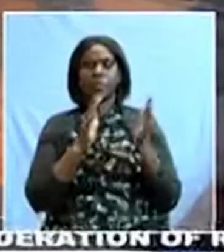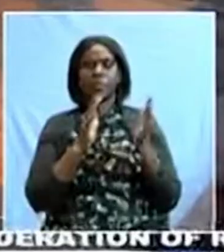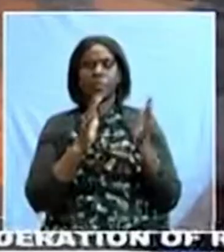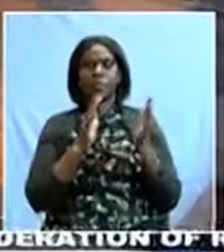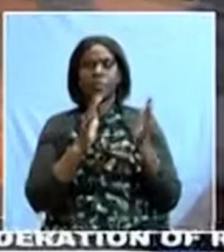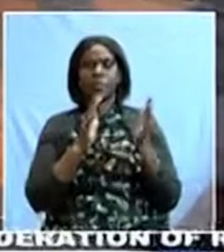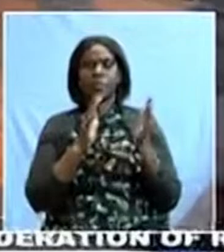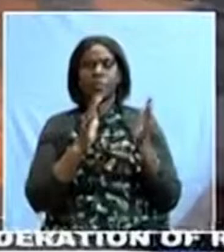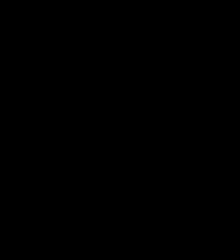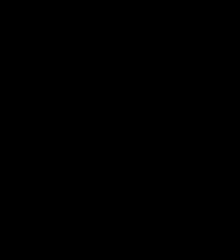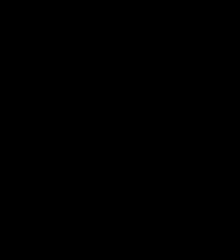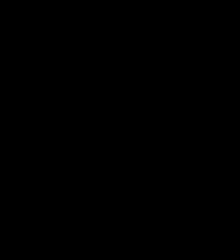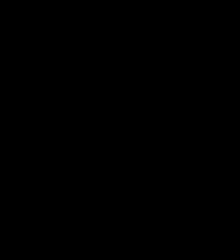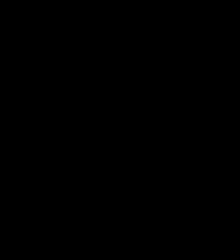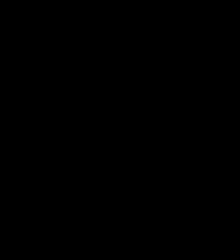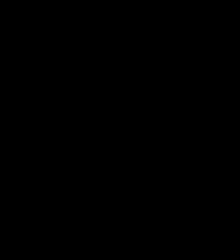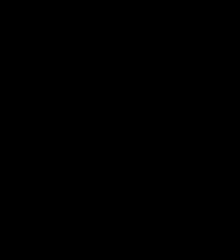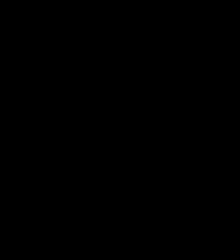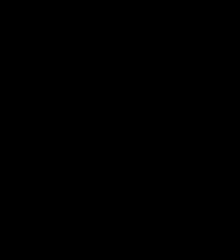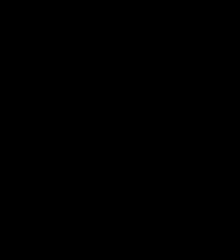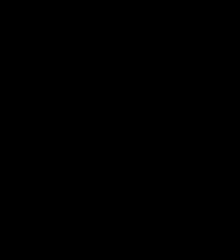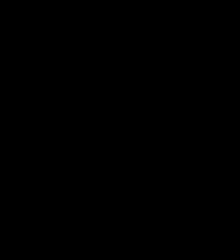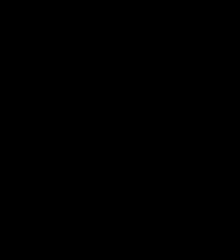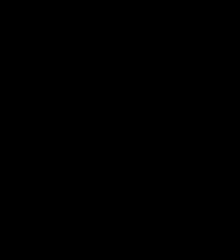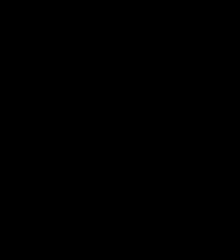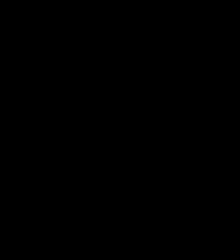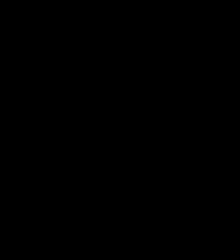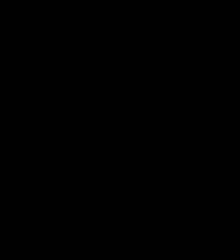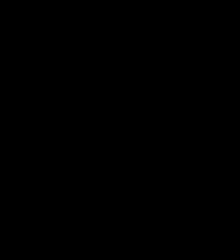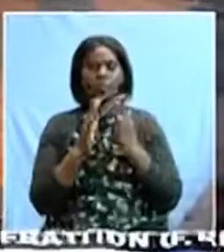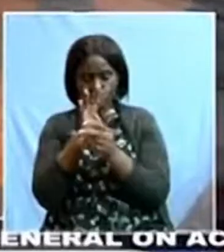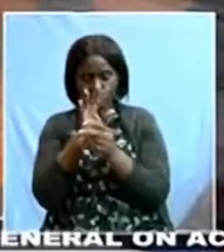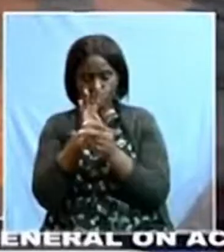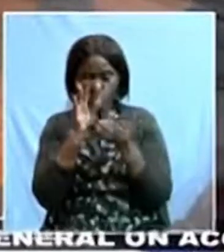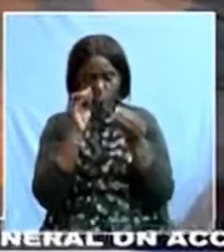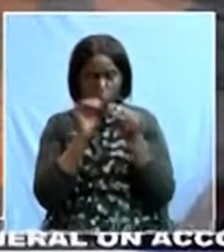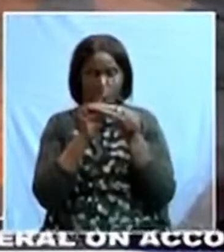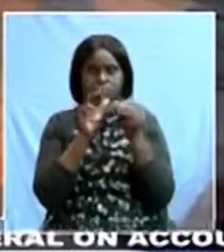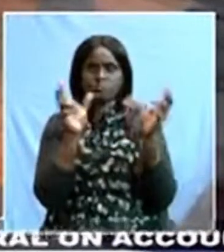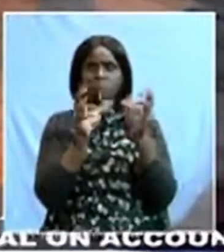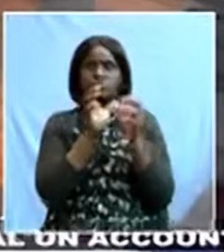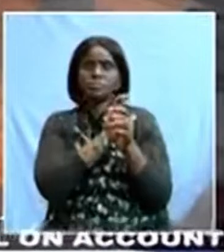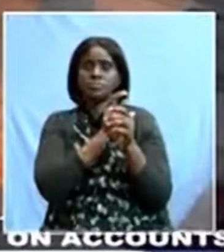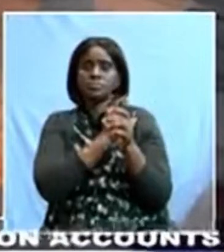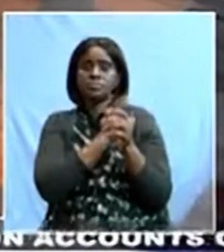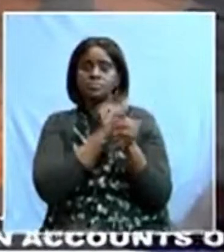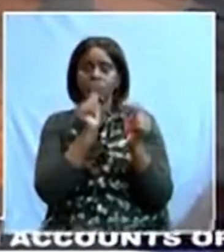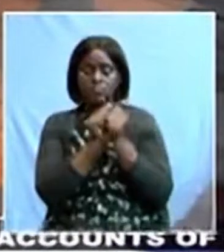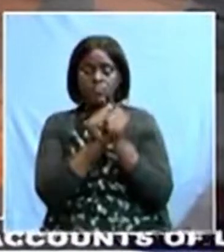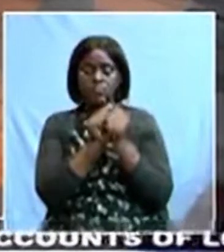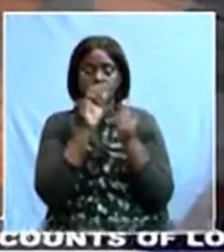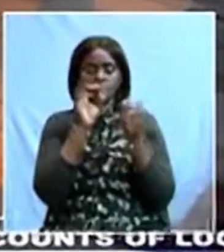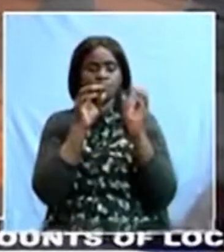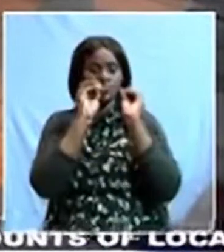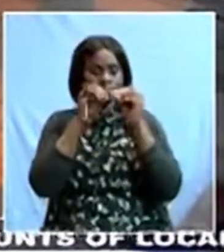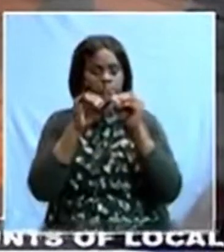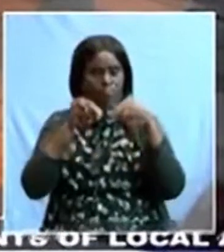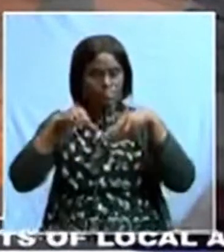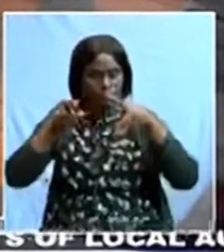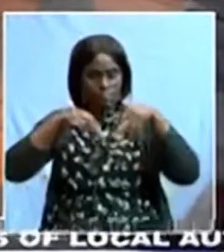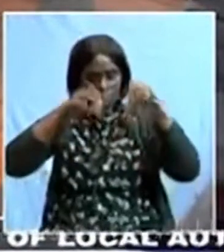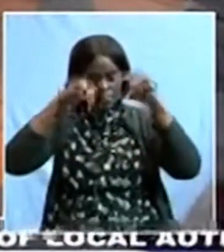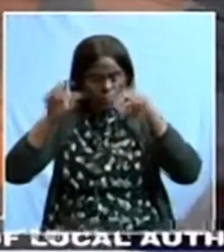Has enhanced security in all council, deployed all council police, and installed security lights